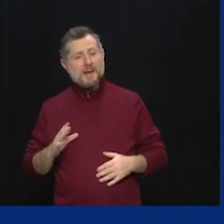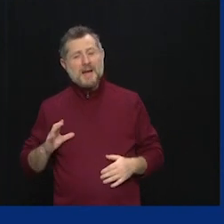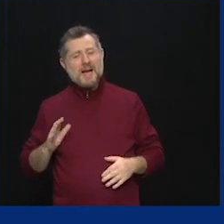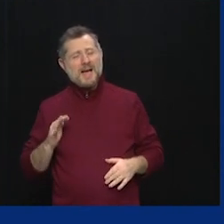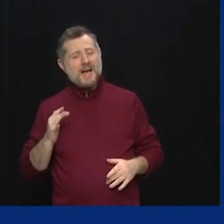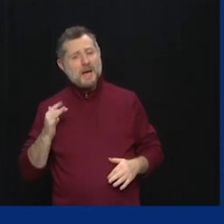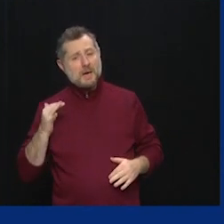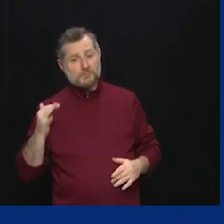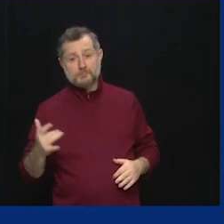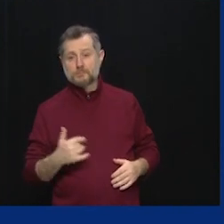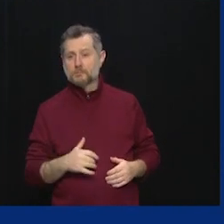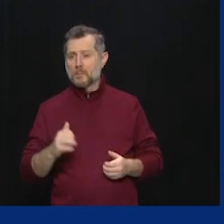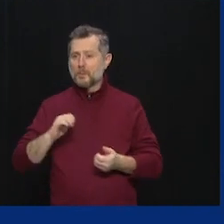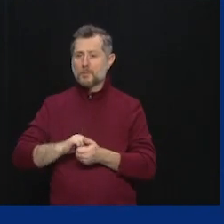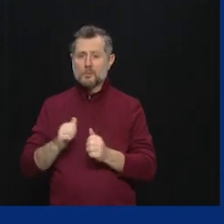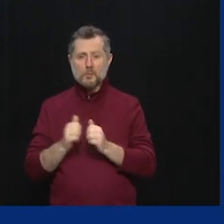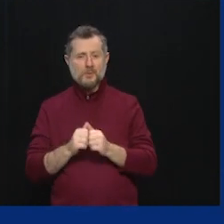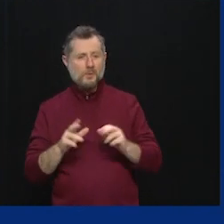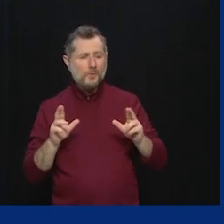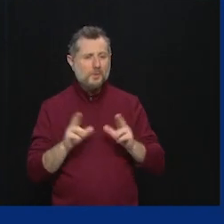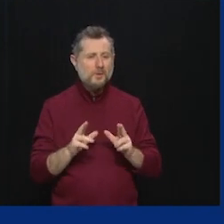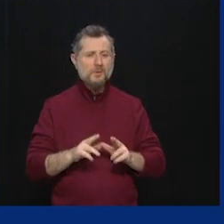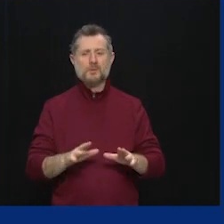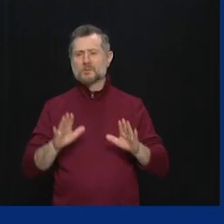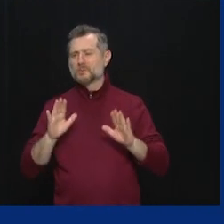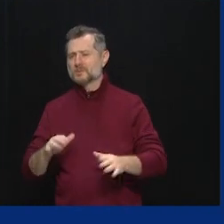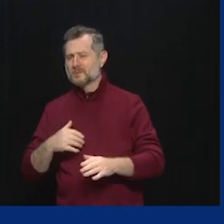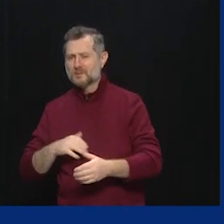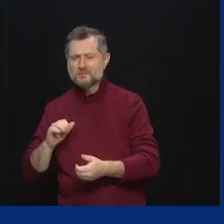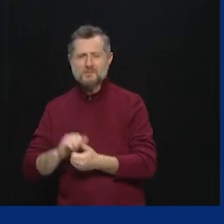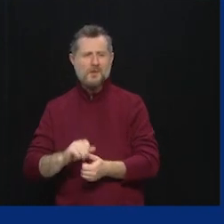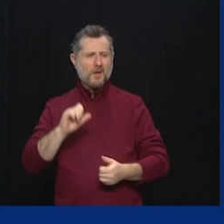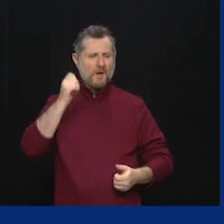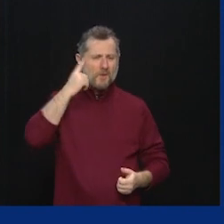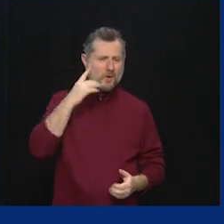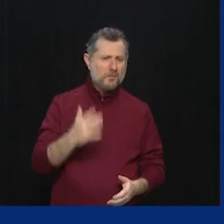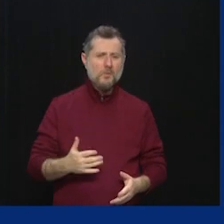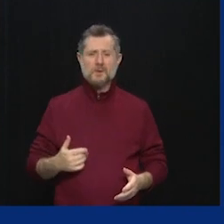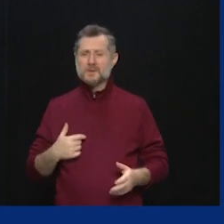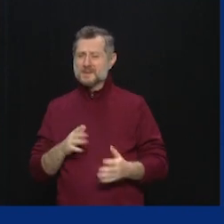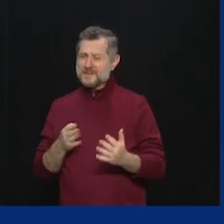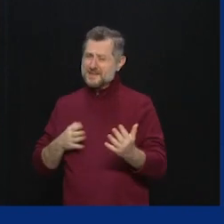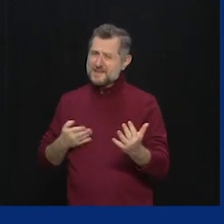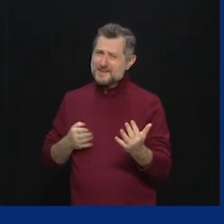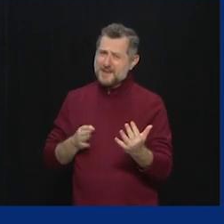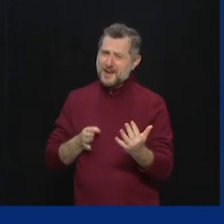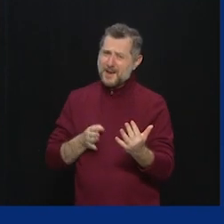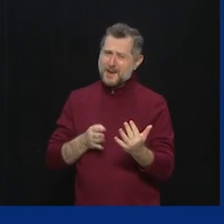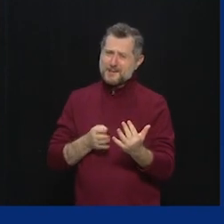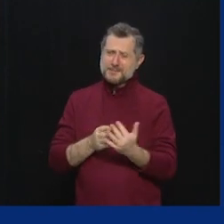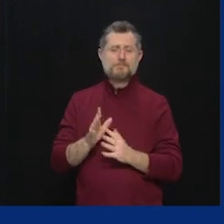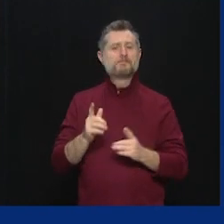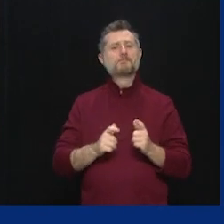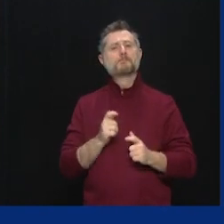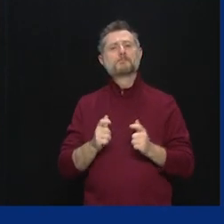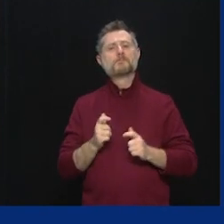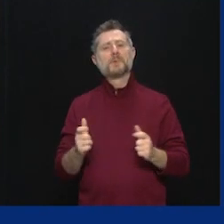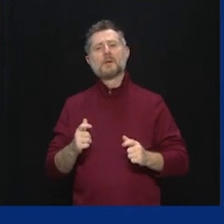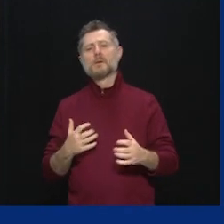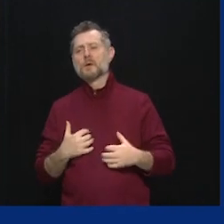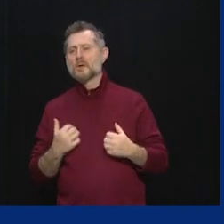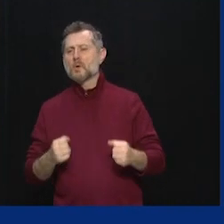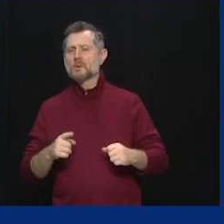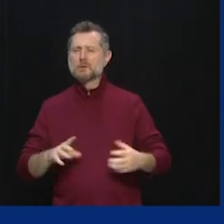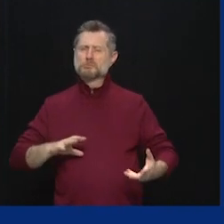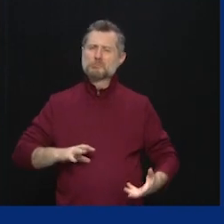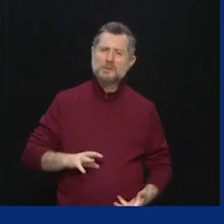in the union. We found a way to get through the greatest health crisis ever in the history of construction. And here we sit